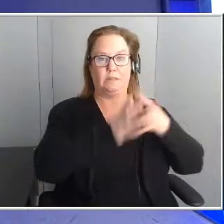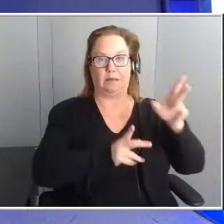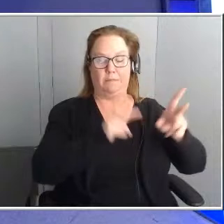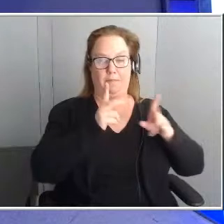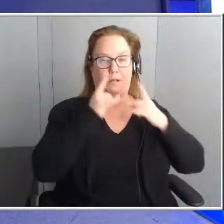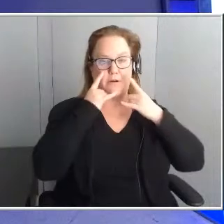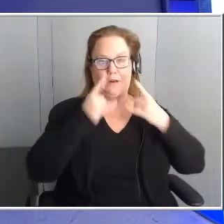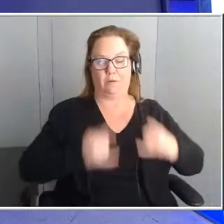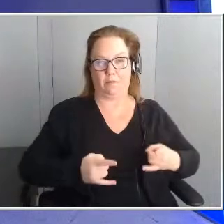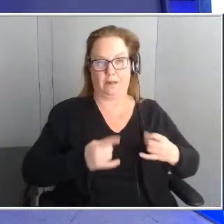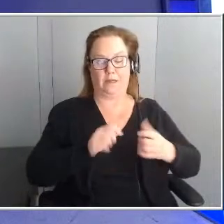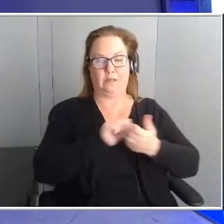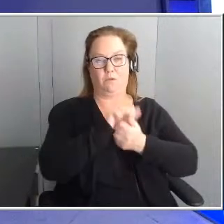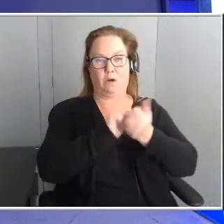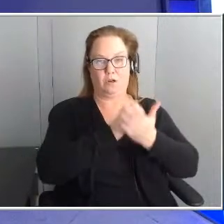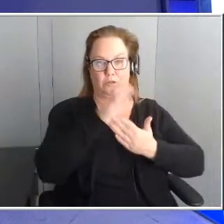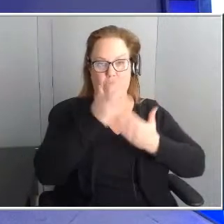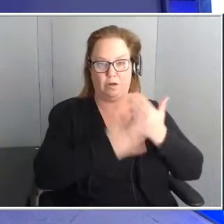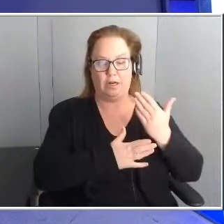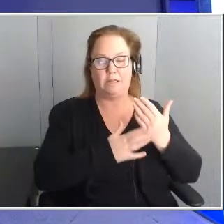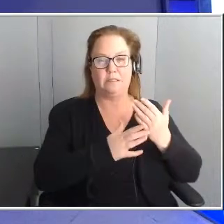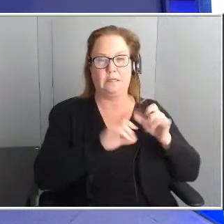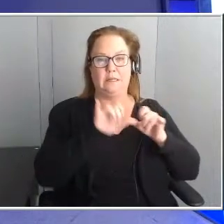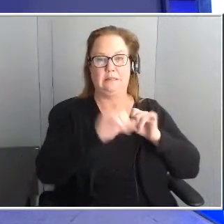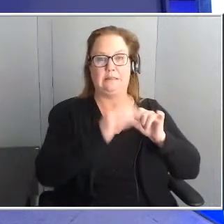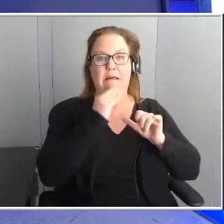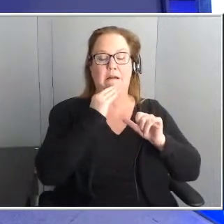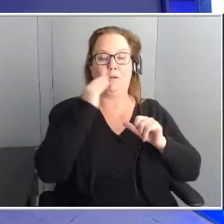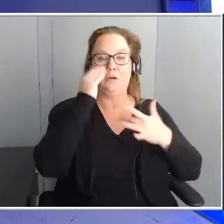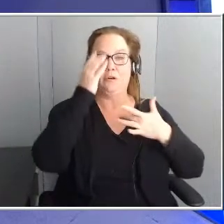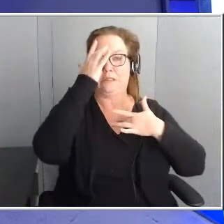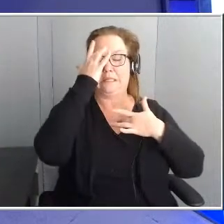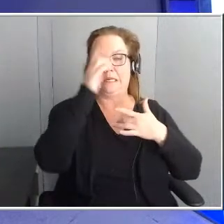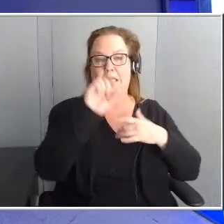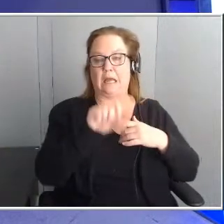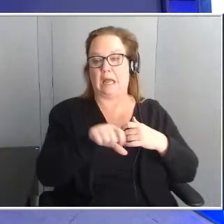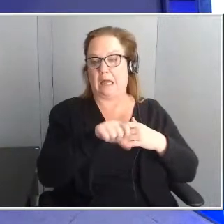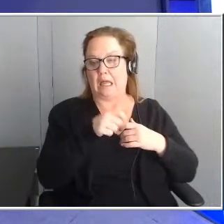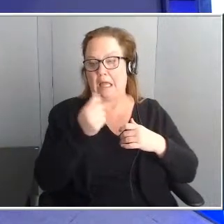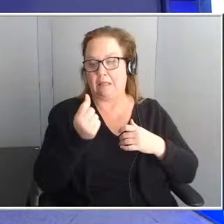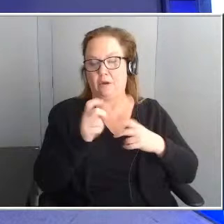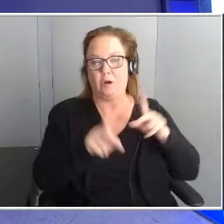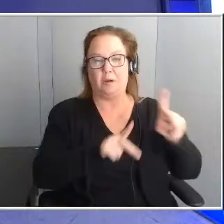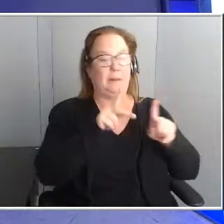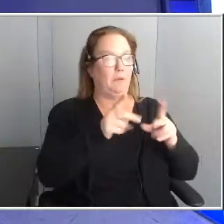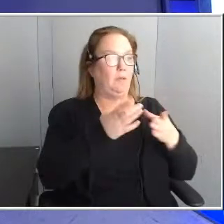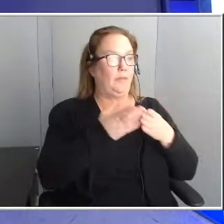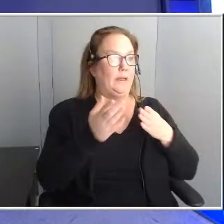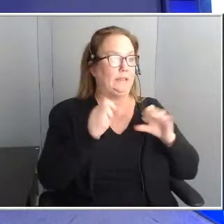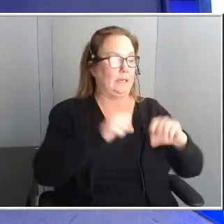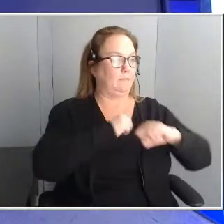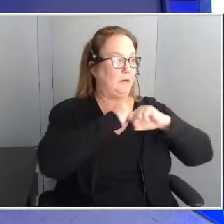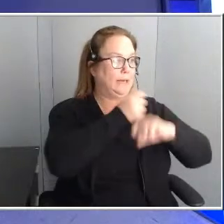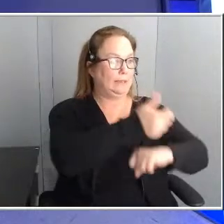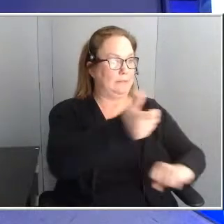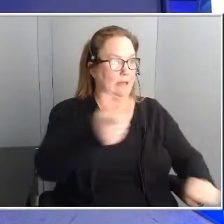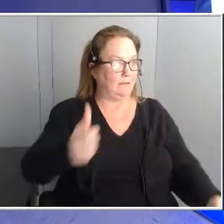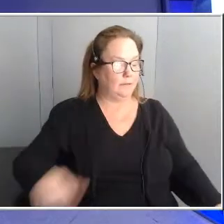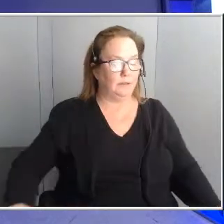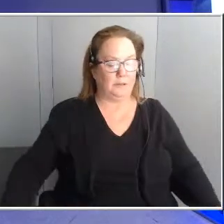masks now. Wash your hands, stay home when you're sick. Is there anything else people can do to protect themselves?